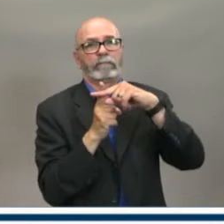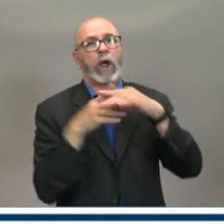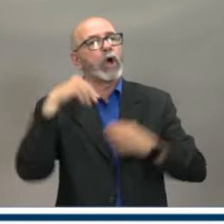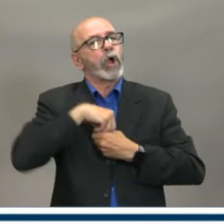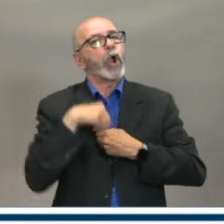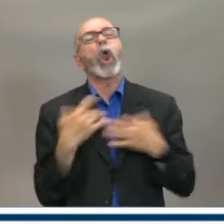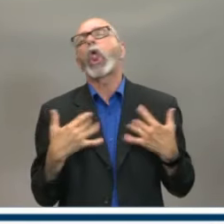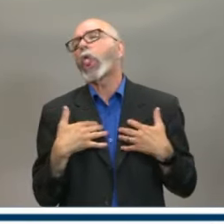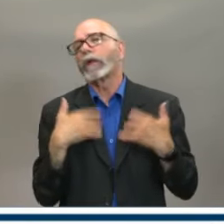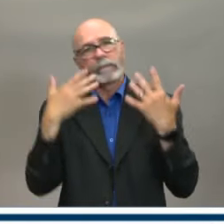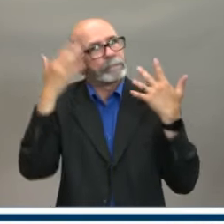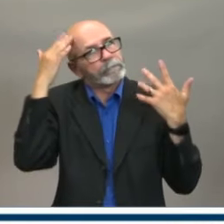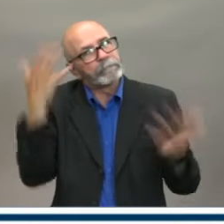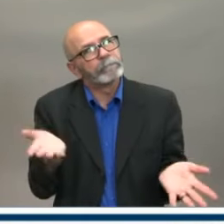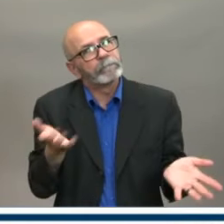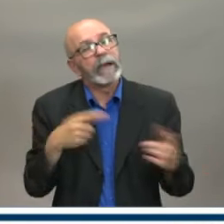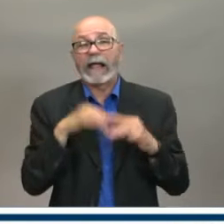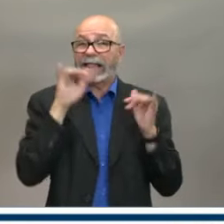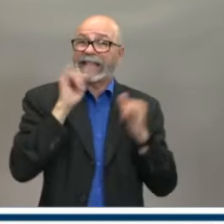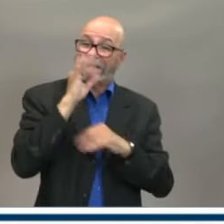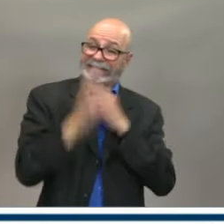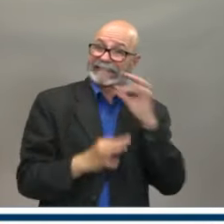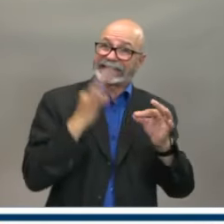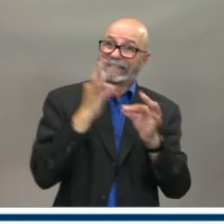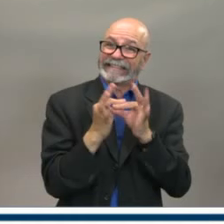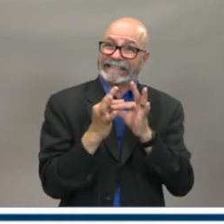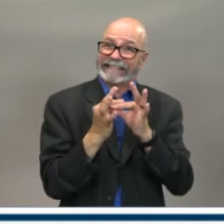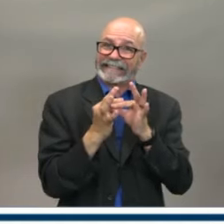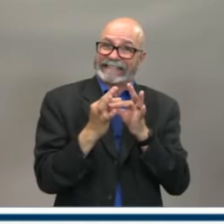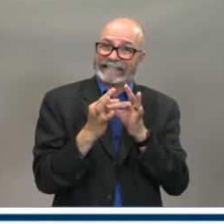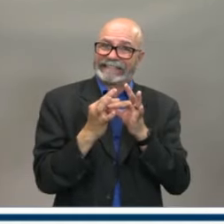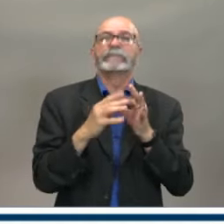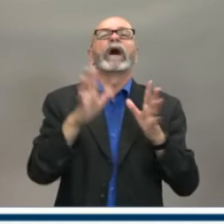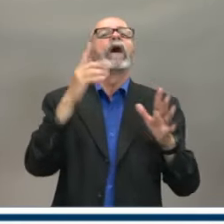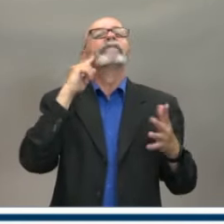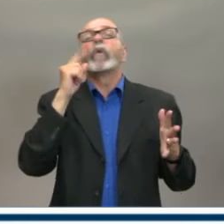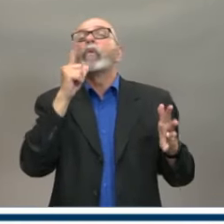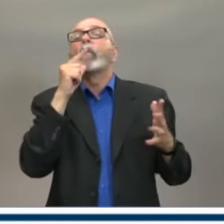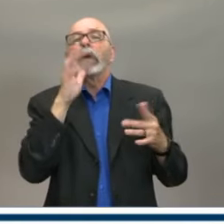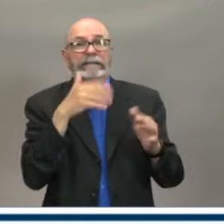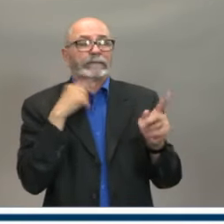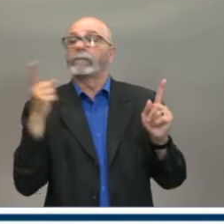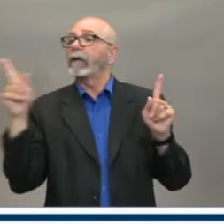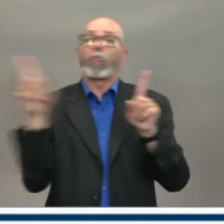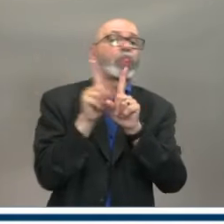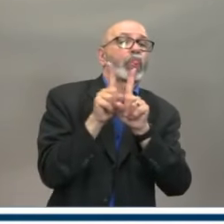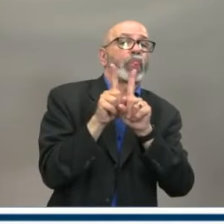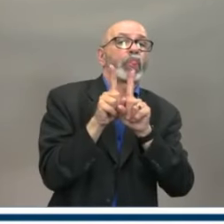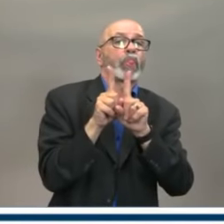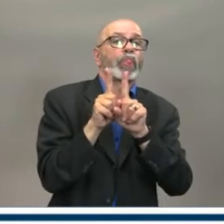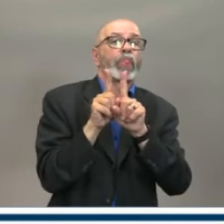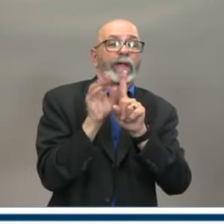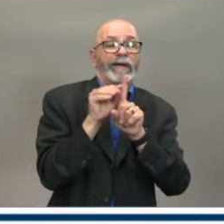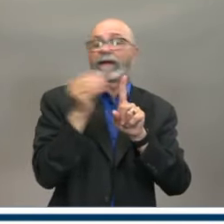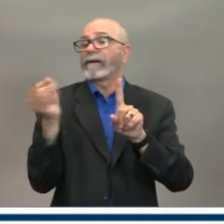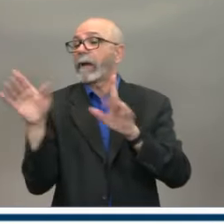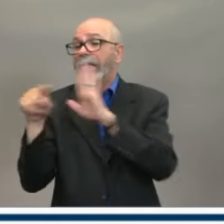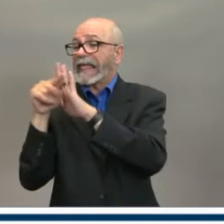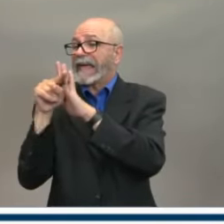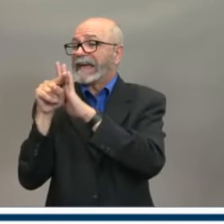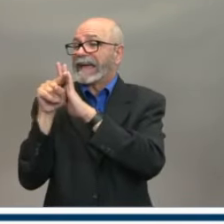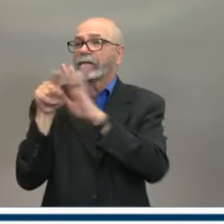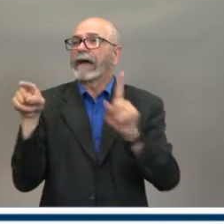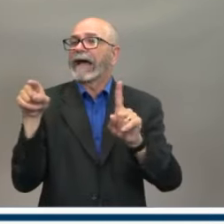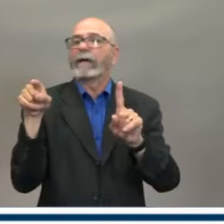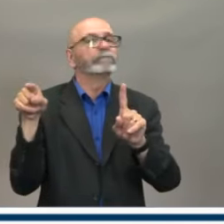when we use that test, when we test close contacts and they're negative, we certainly make sure that they're aware of the need for, if